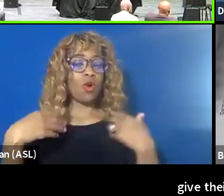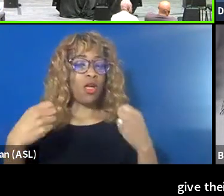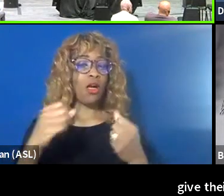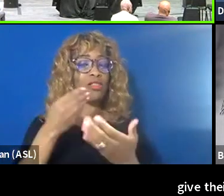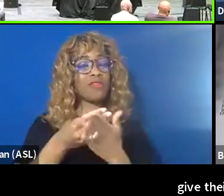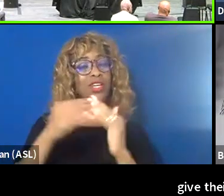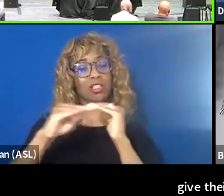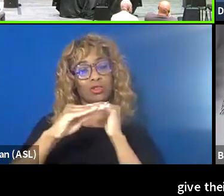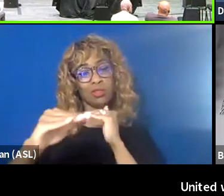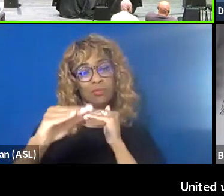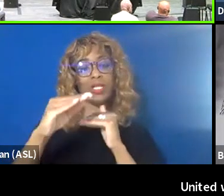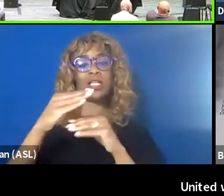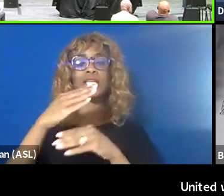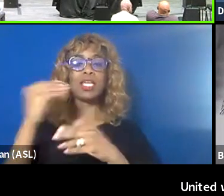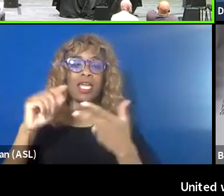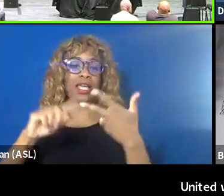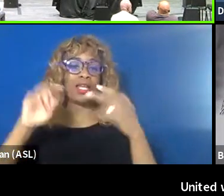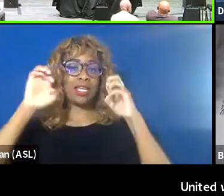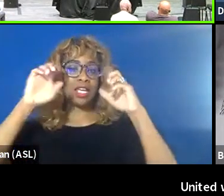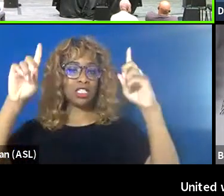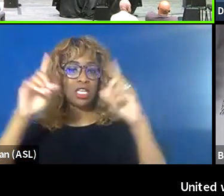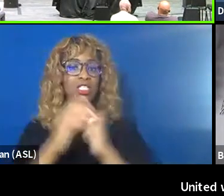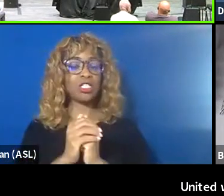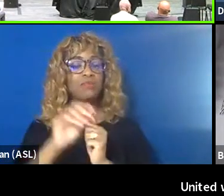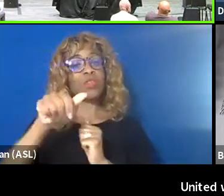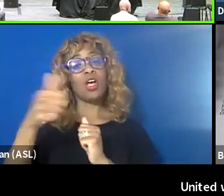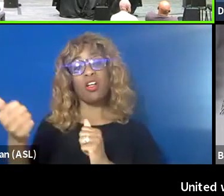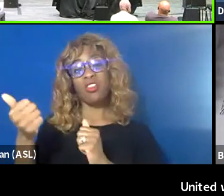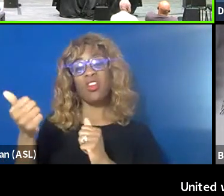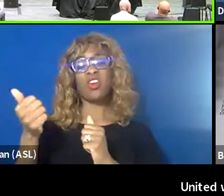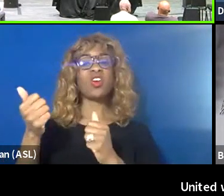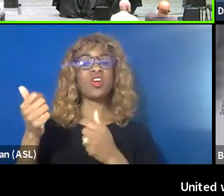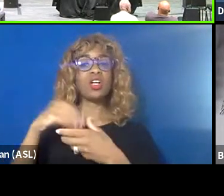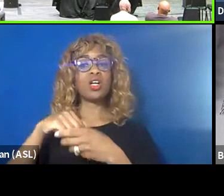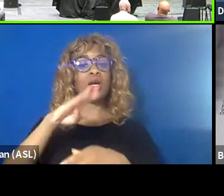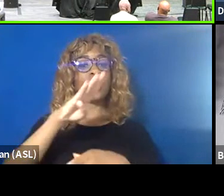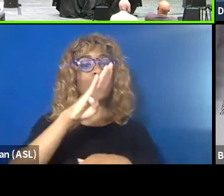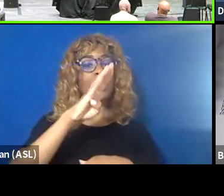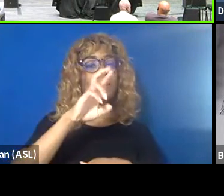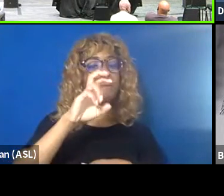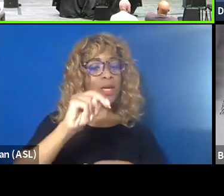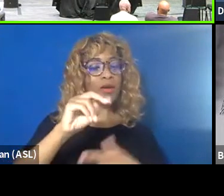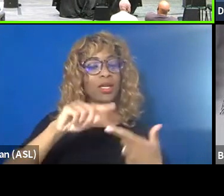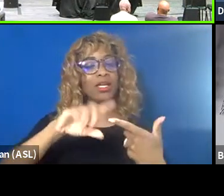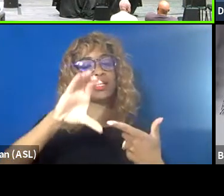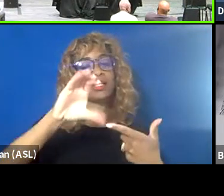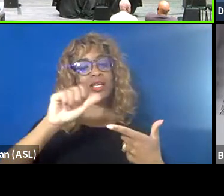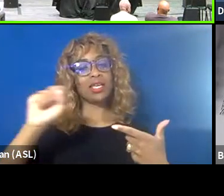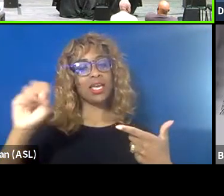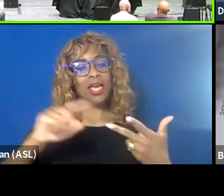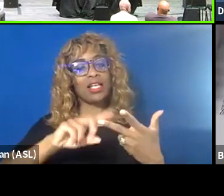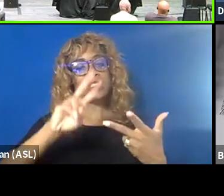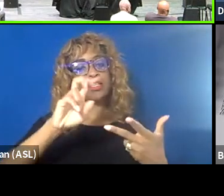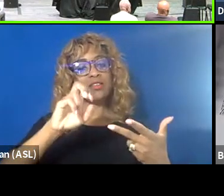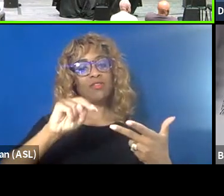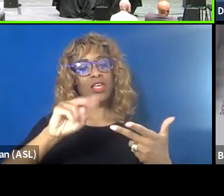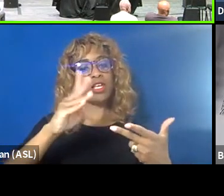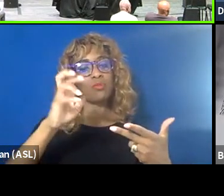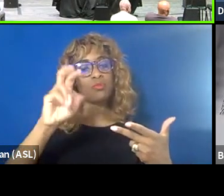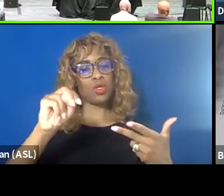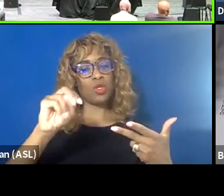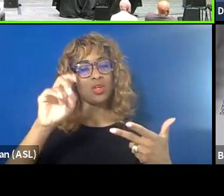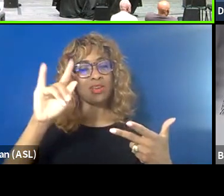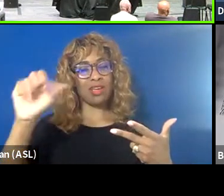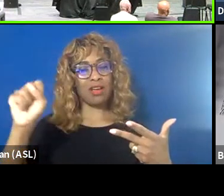stability, and education. Our service area includes Berrien, Cass, and Van Buren counties. A lot of nonprofits in